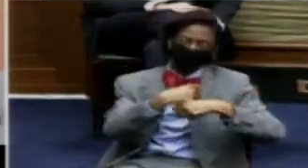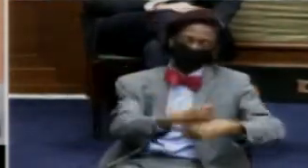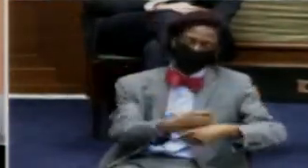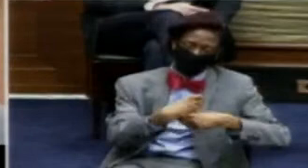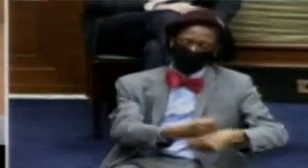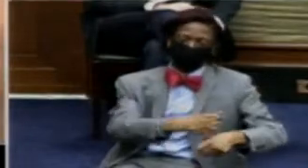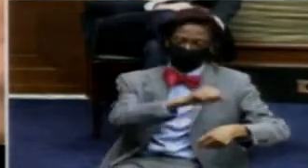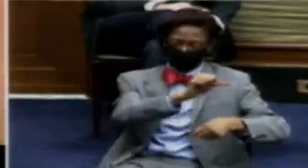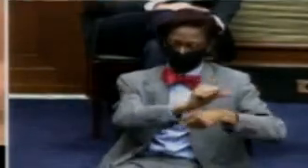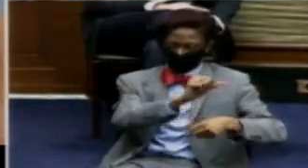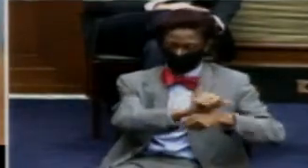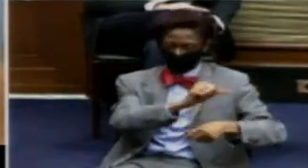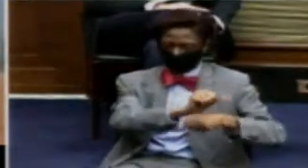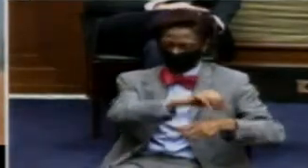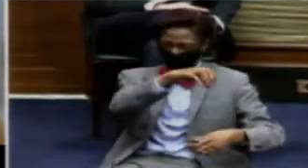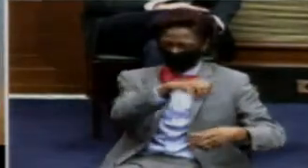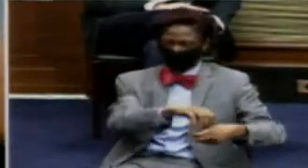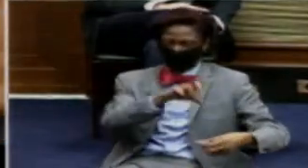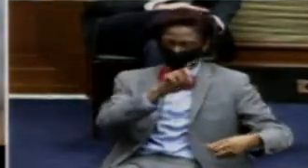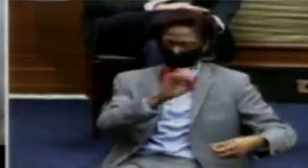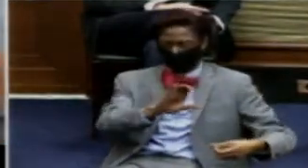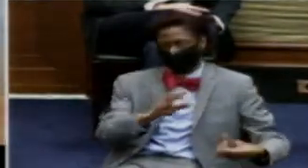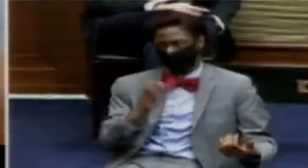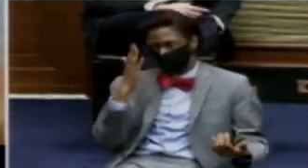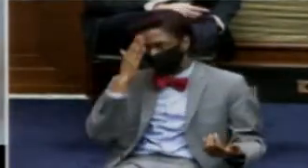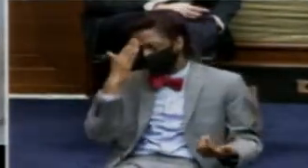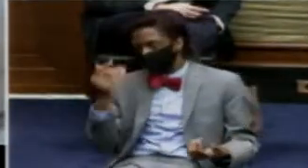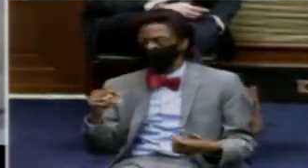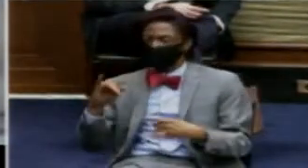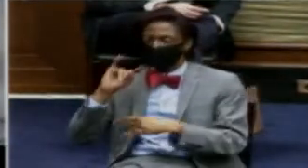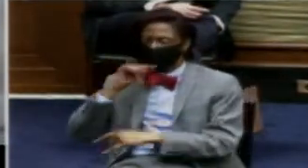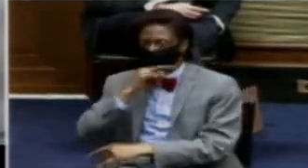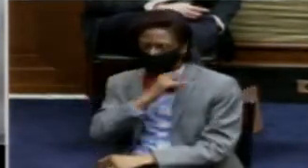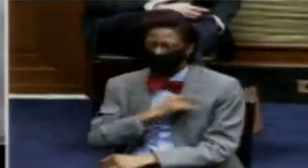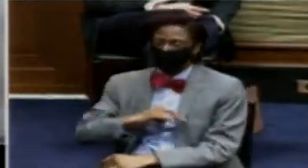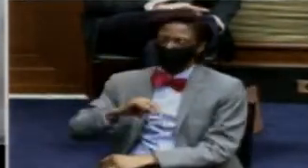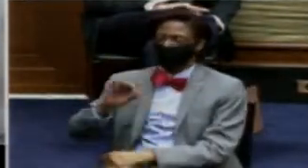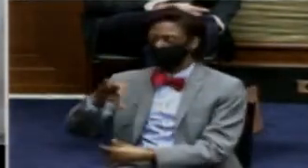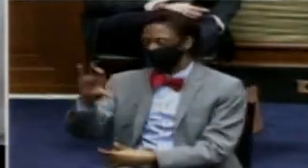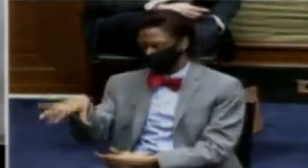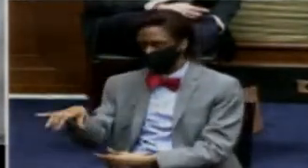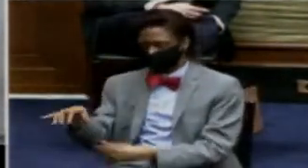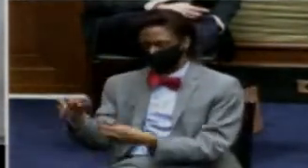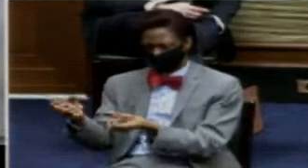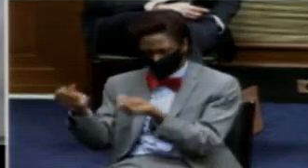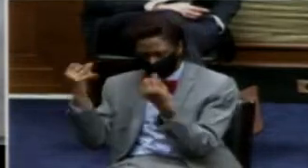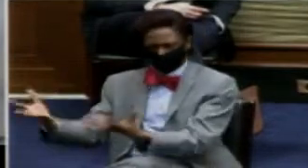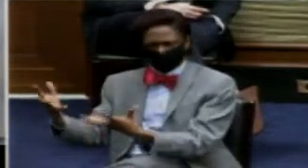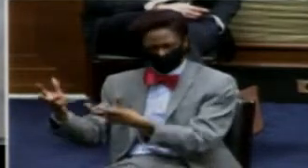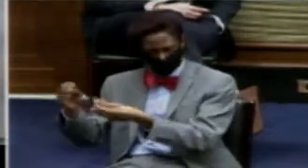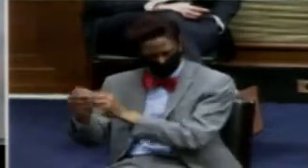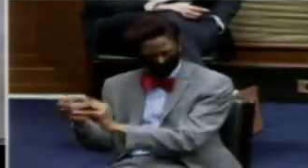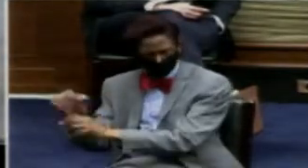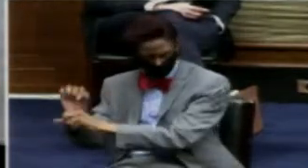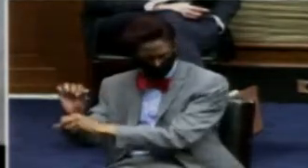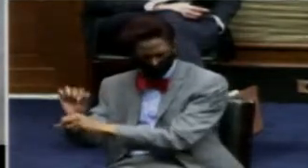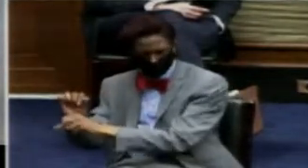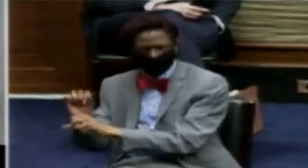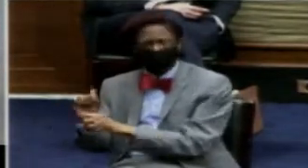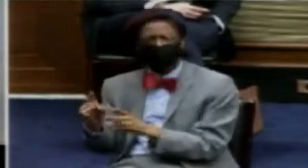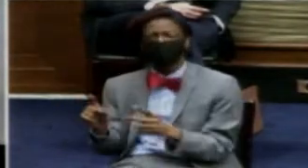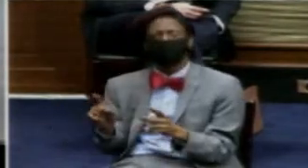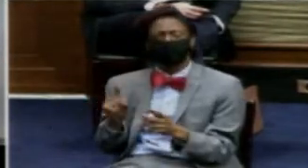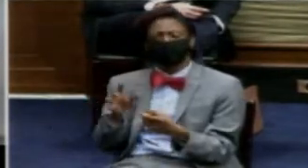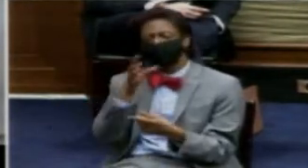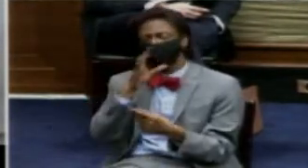Washington, D.C. I mean, usually with a big city, Milwaukee, Chicago, it's substantial. Talk a little bit about the